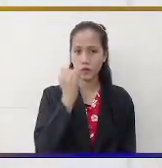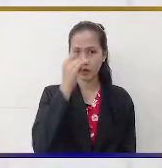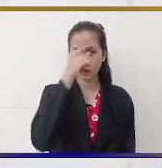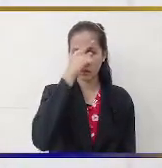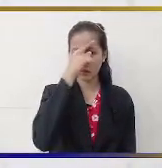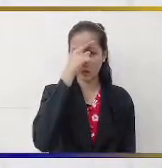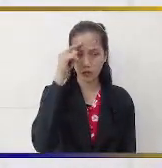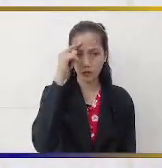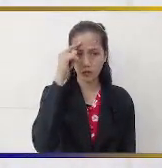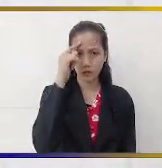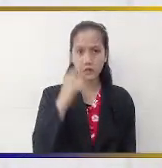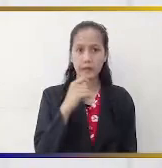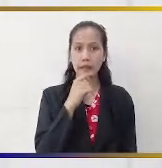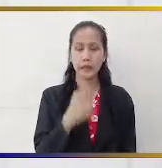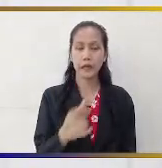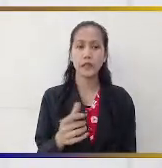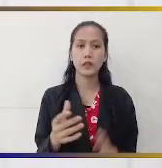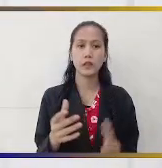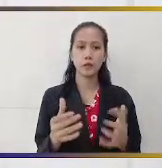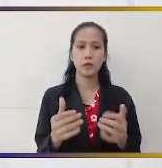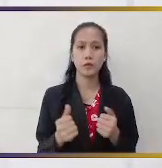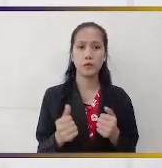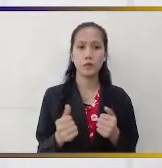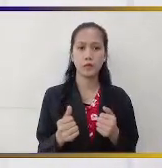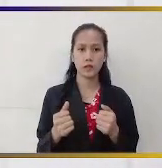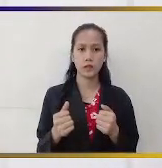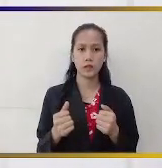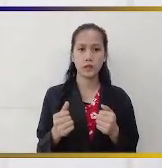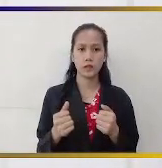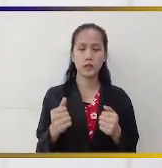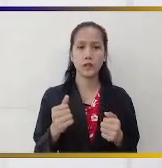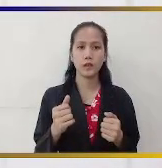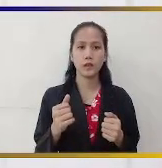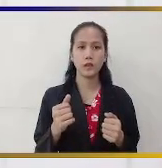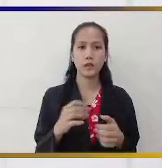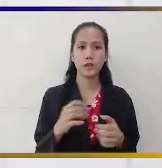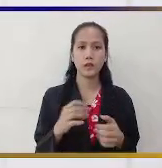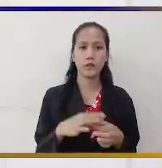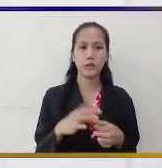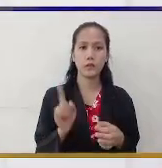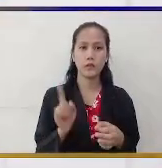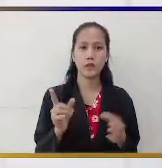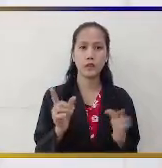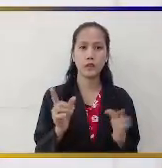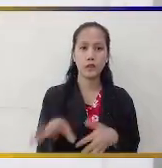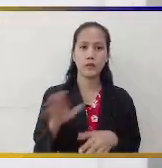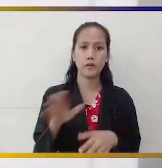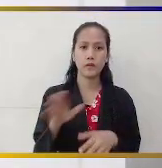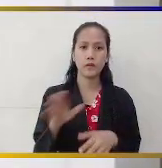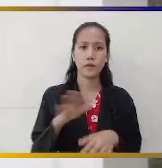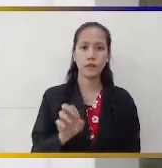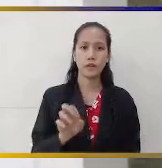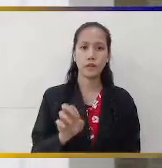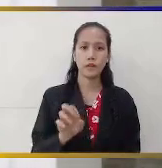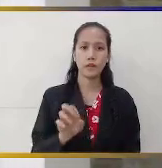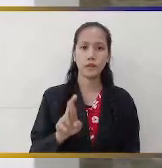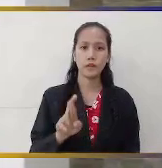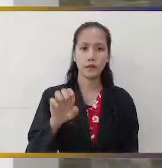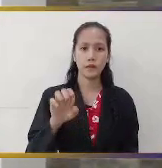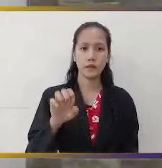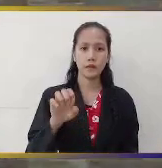want more oppression like they left from Europe. You understand? There